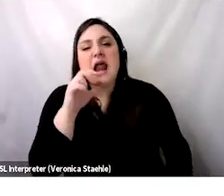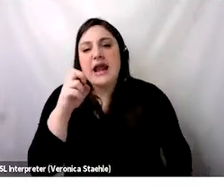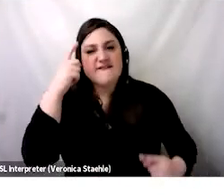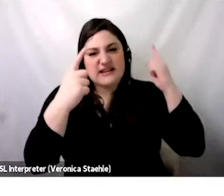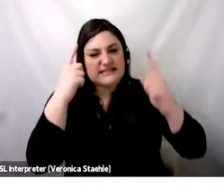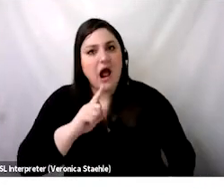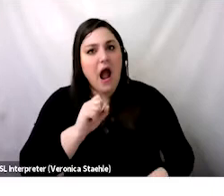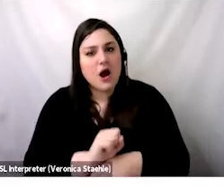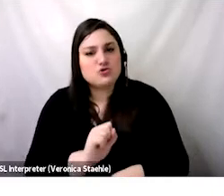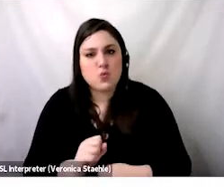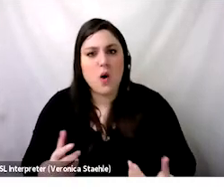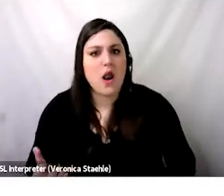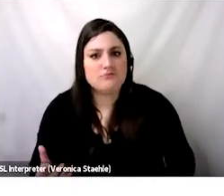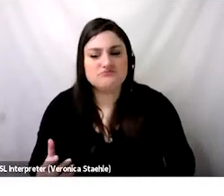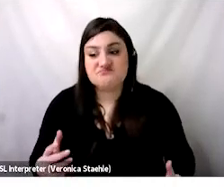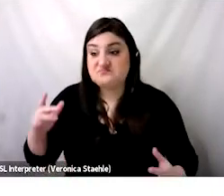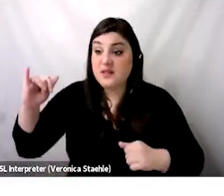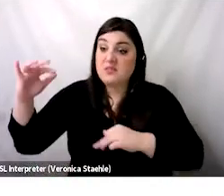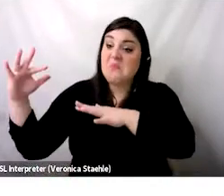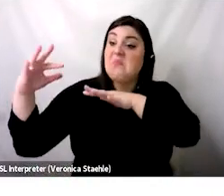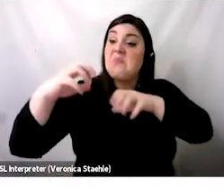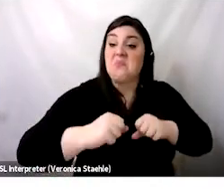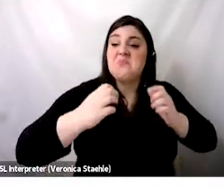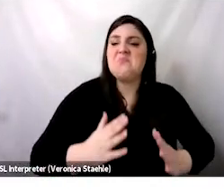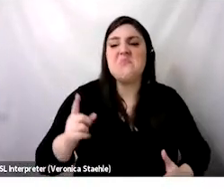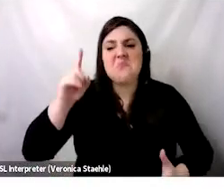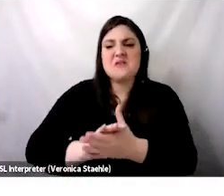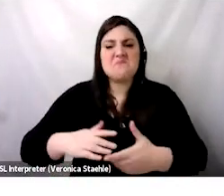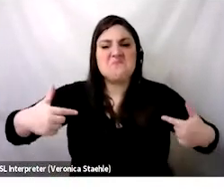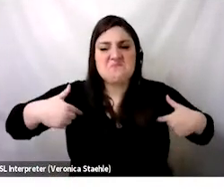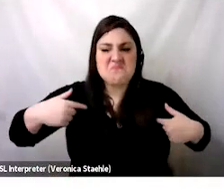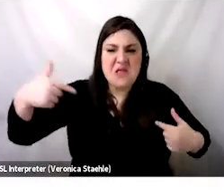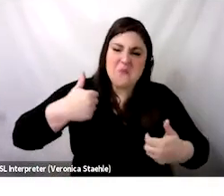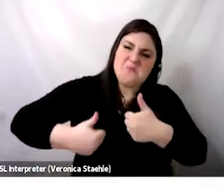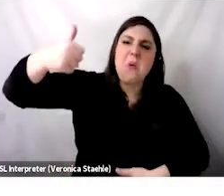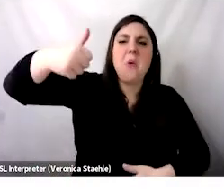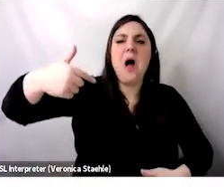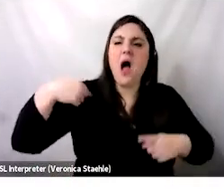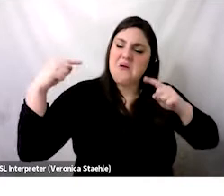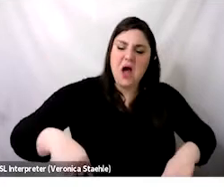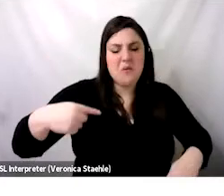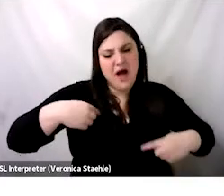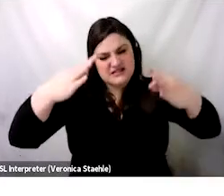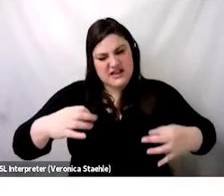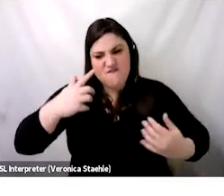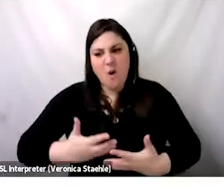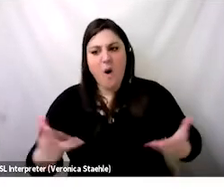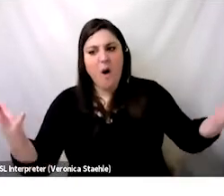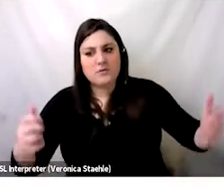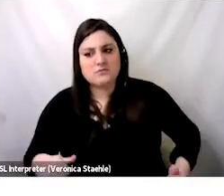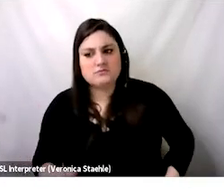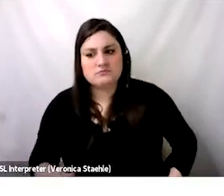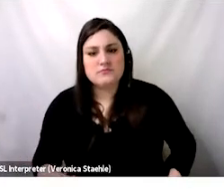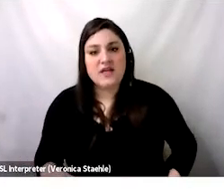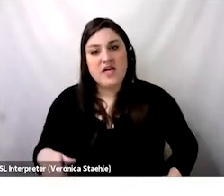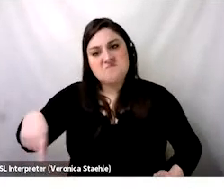obligation to make decisions to affect everybody. Treaties were made and